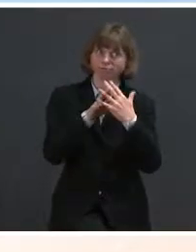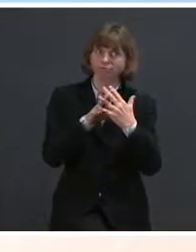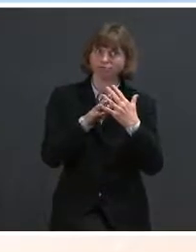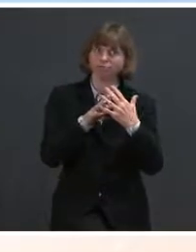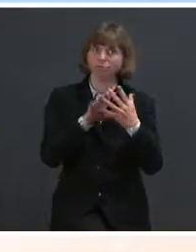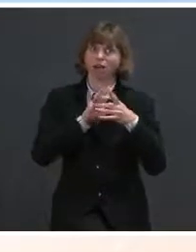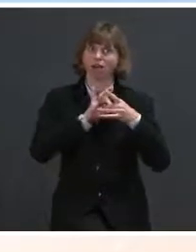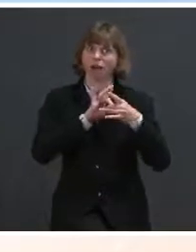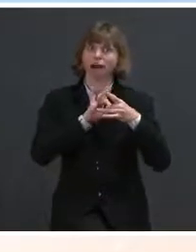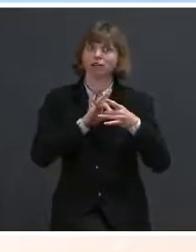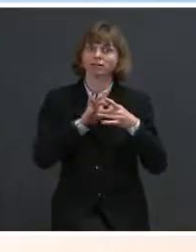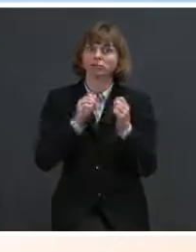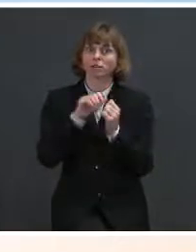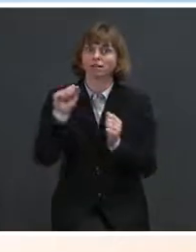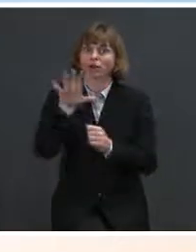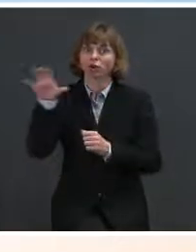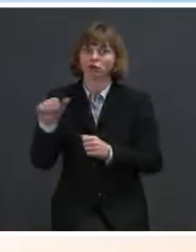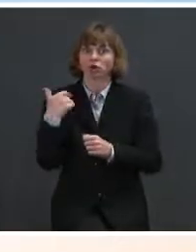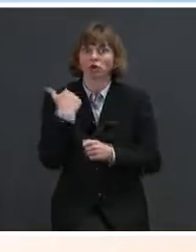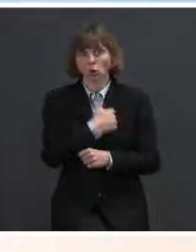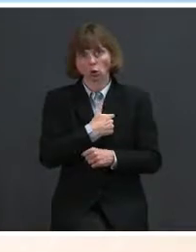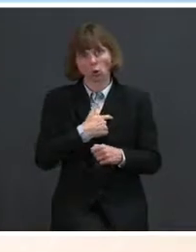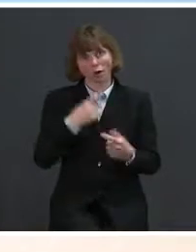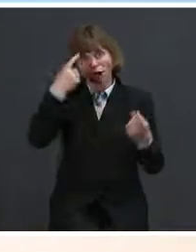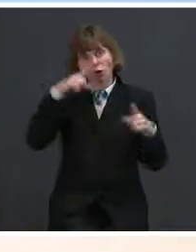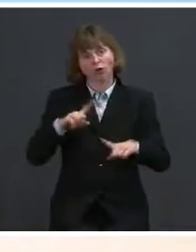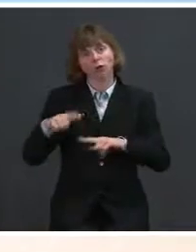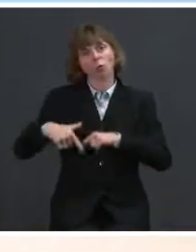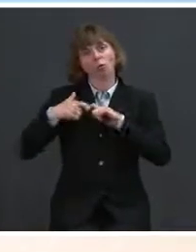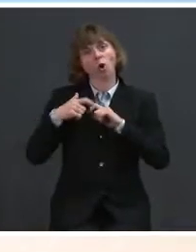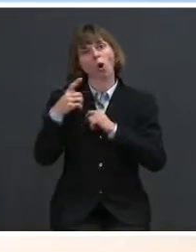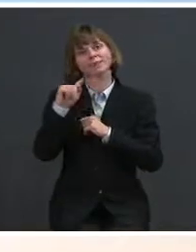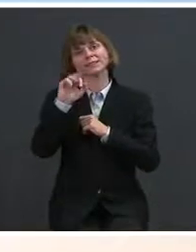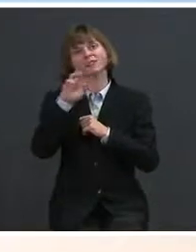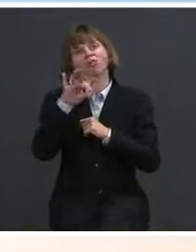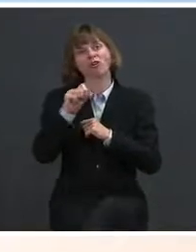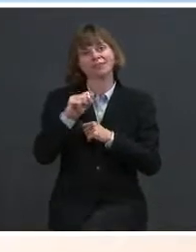in tariffs in the long-running Boeing-Airbus dispute, and